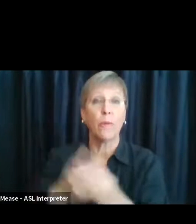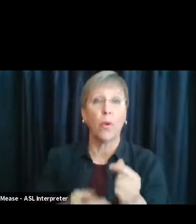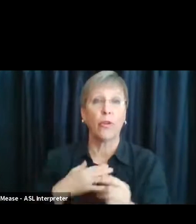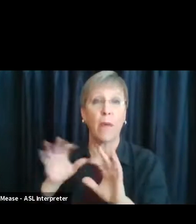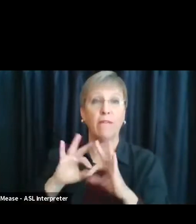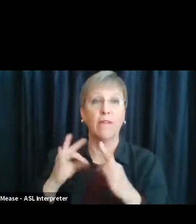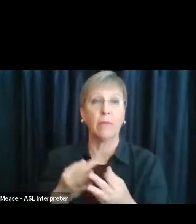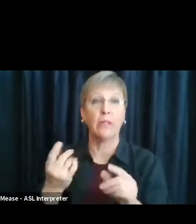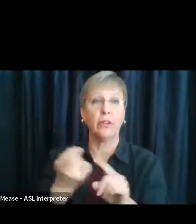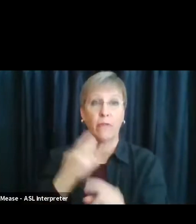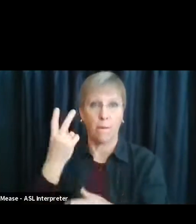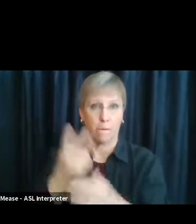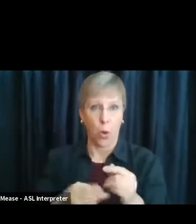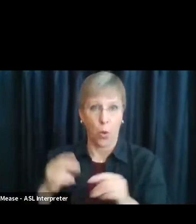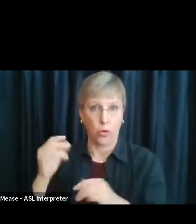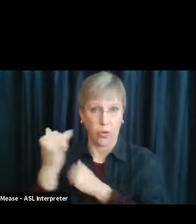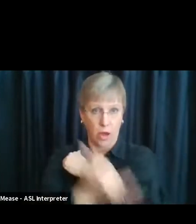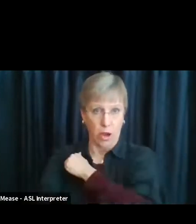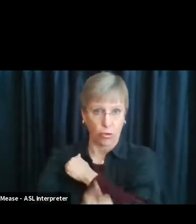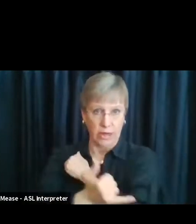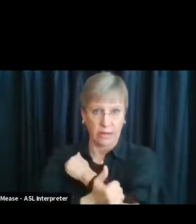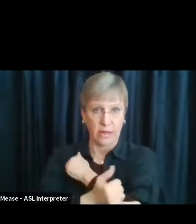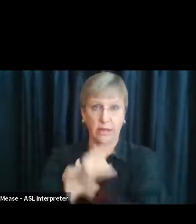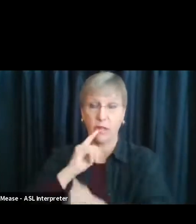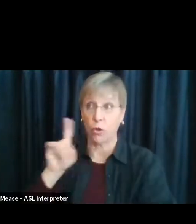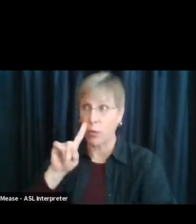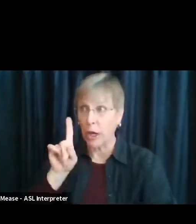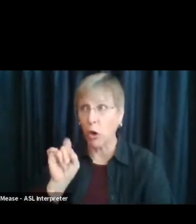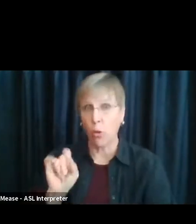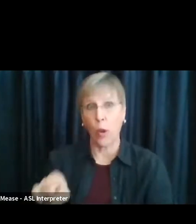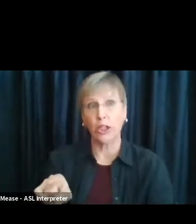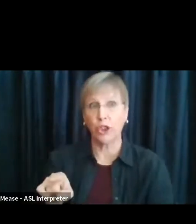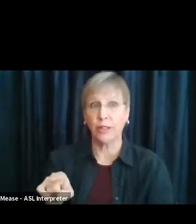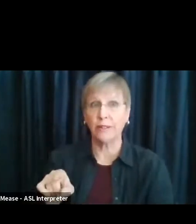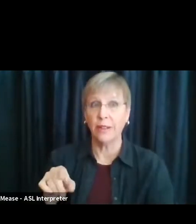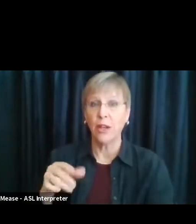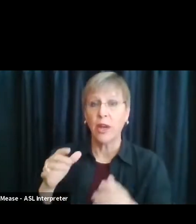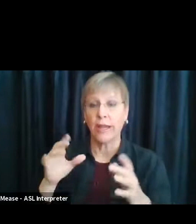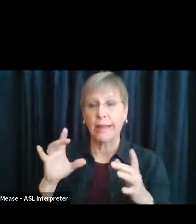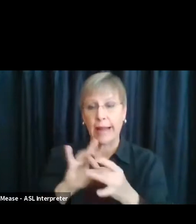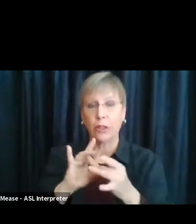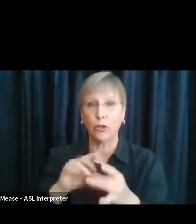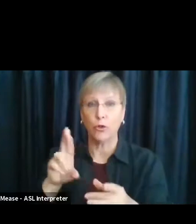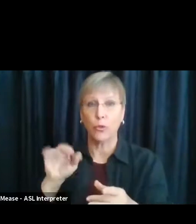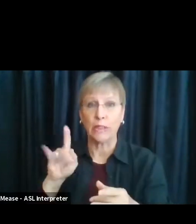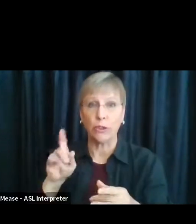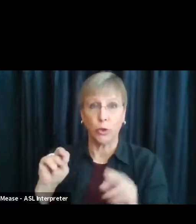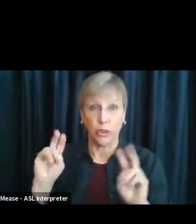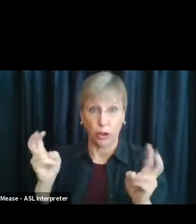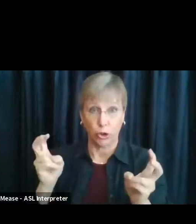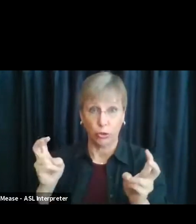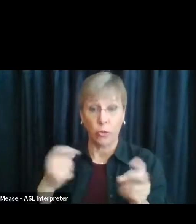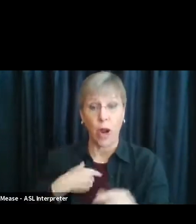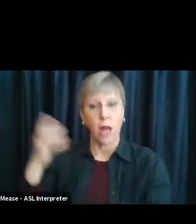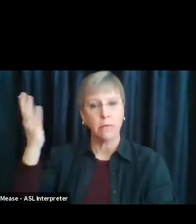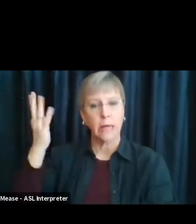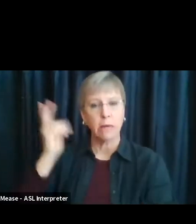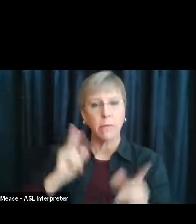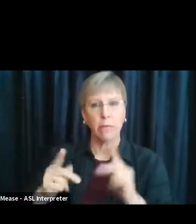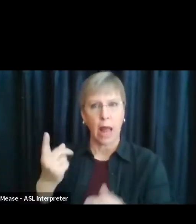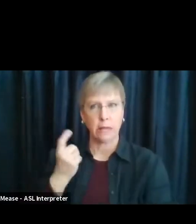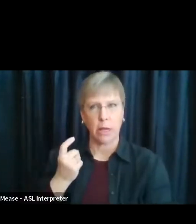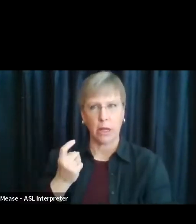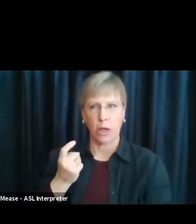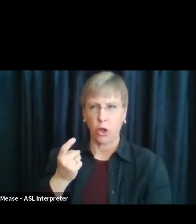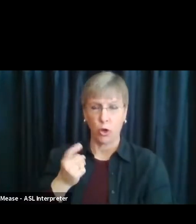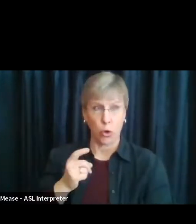families come from both countries, because it's a real question in this restitution matter. When I speak, people always ask me if I